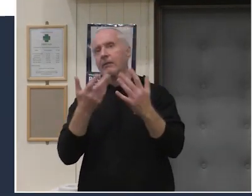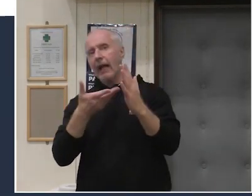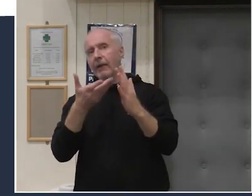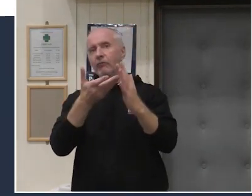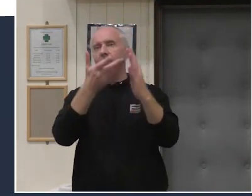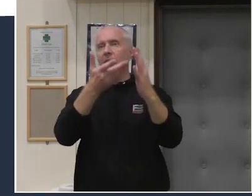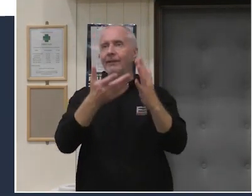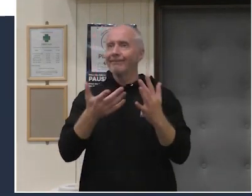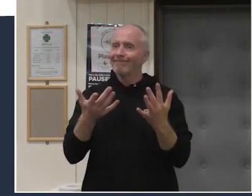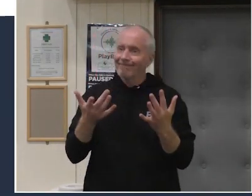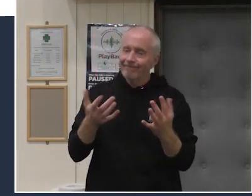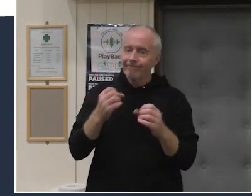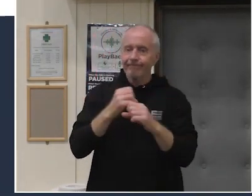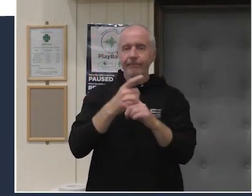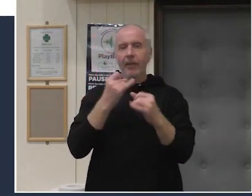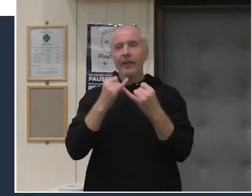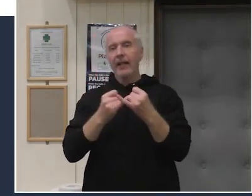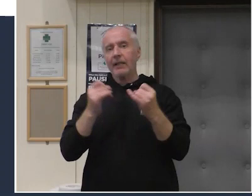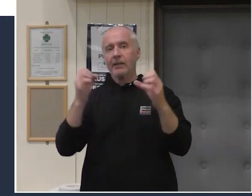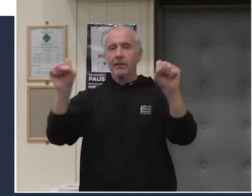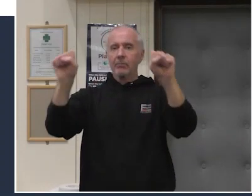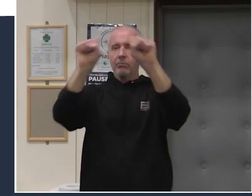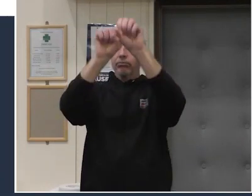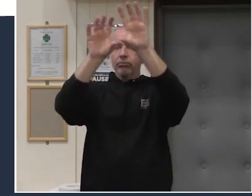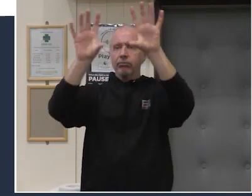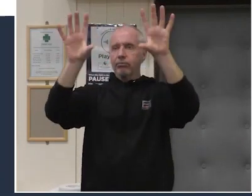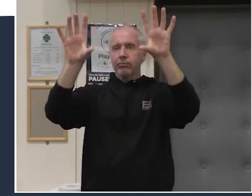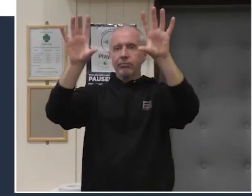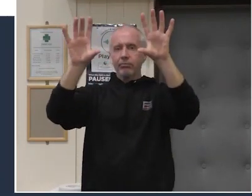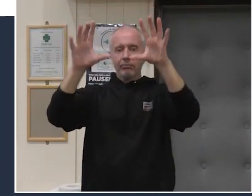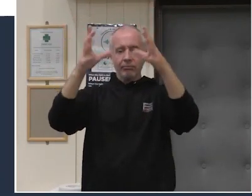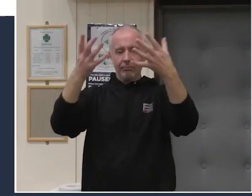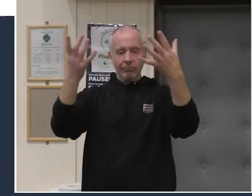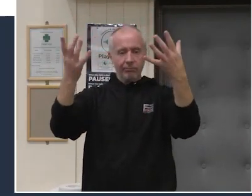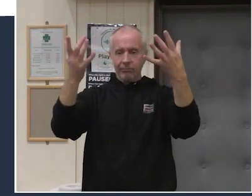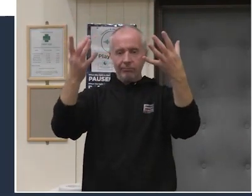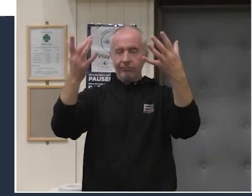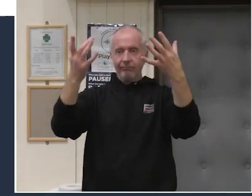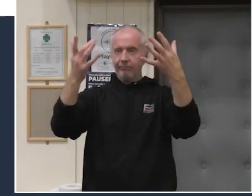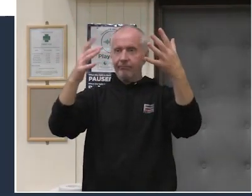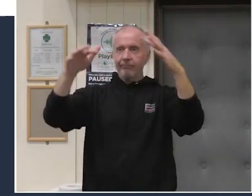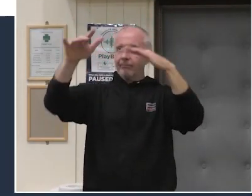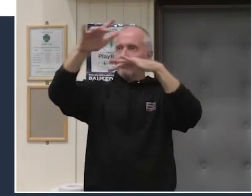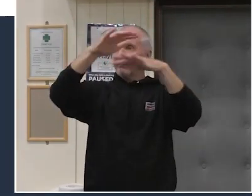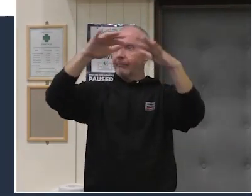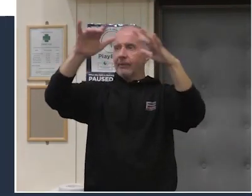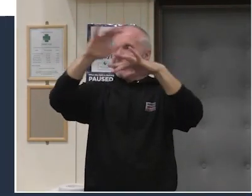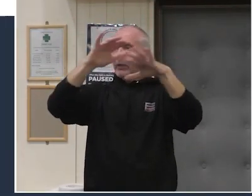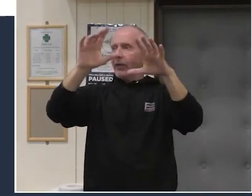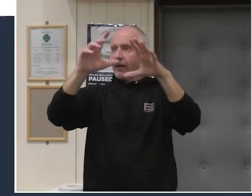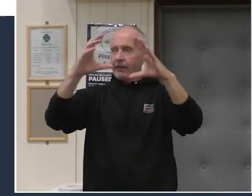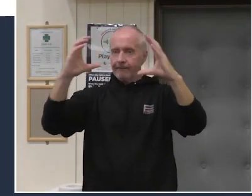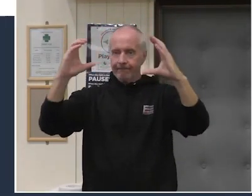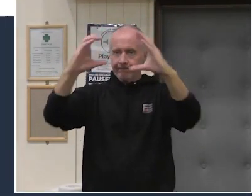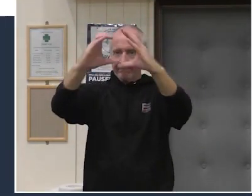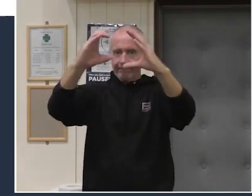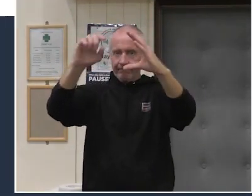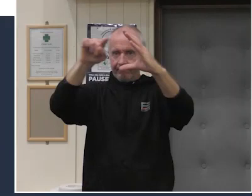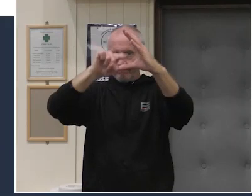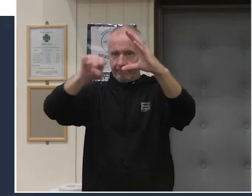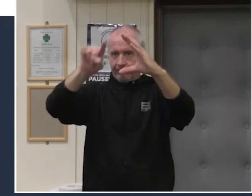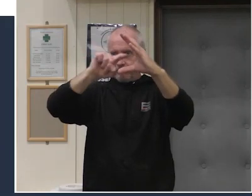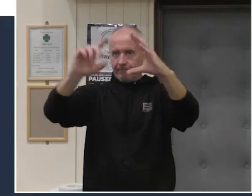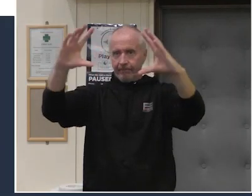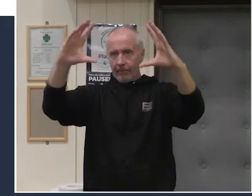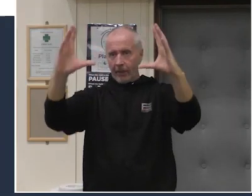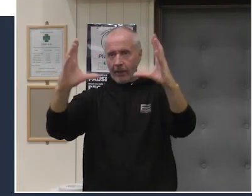Well, the gas has just collided itself out, and it's still, the mass is still concentrated around